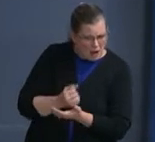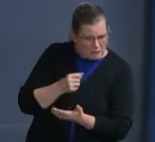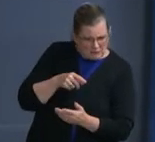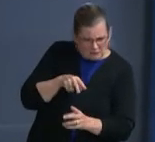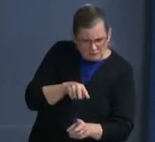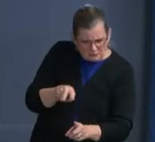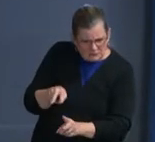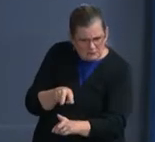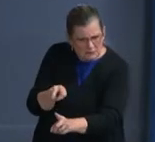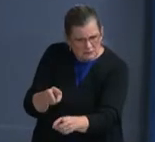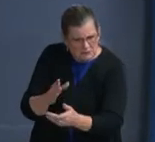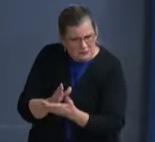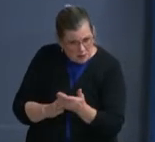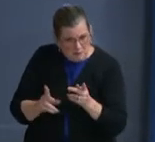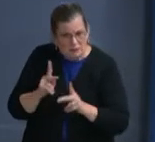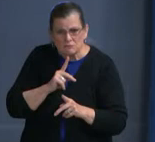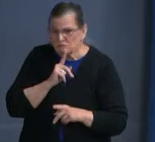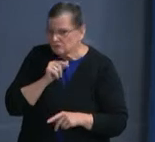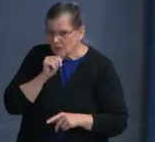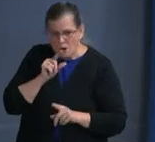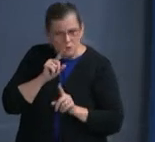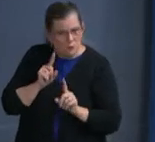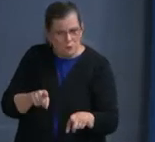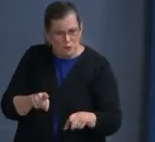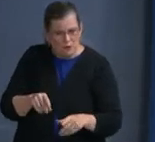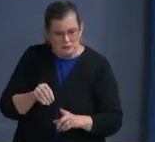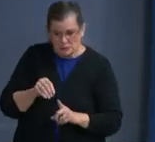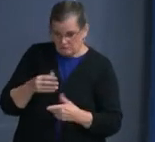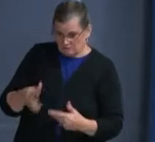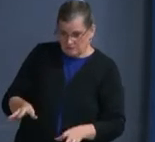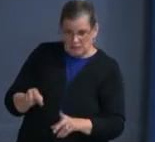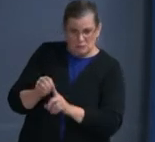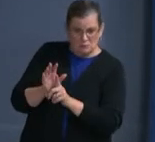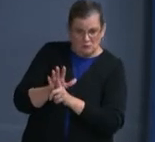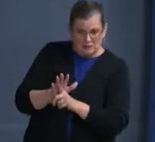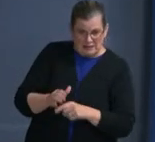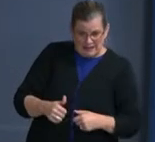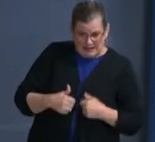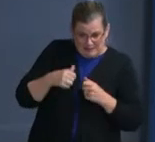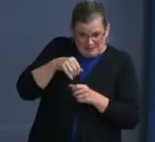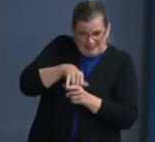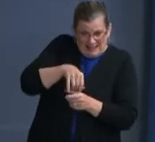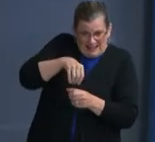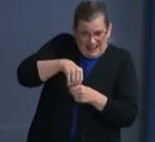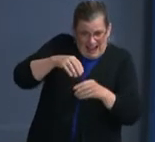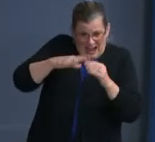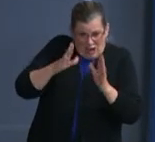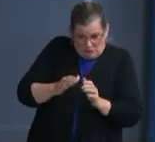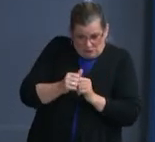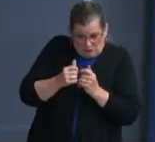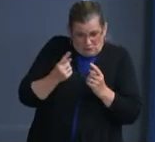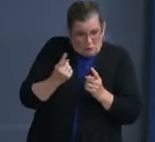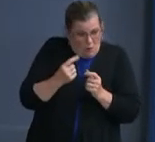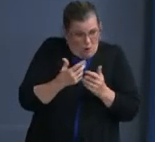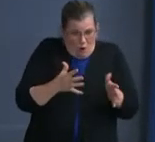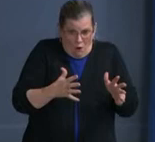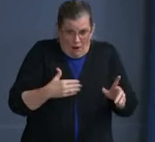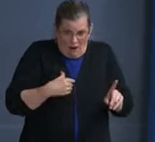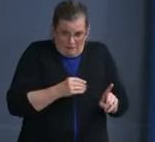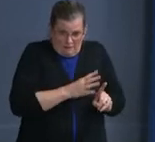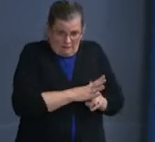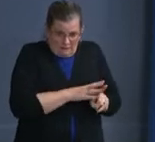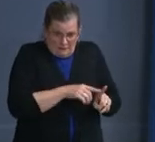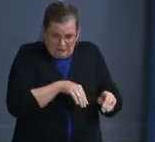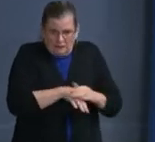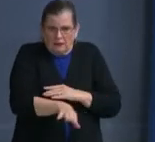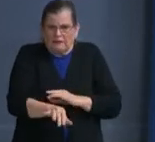some people are not reporting these exposures, but they live in a household with someone who may have participated in these activities.